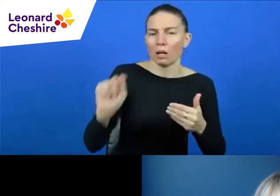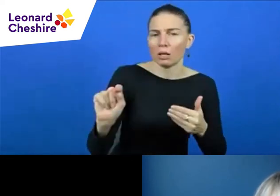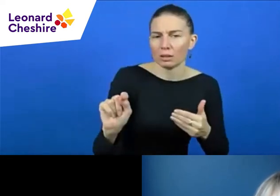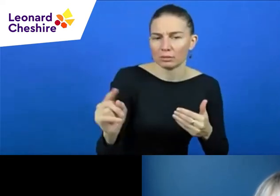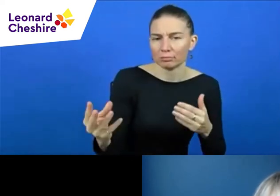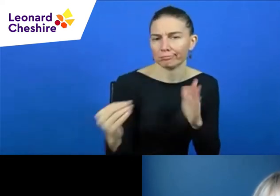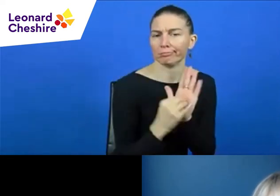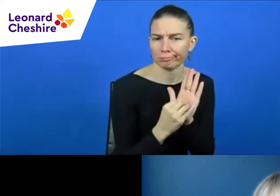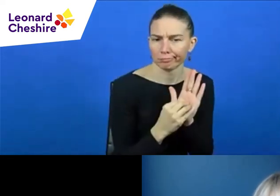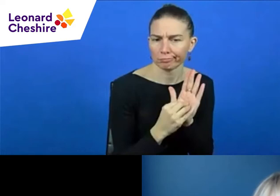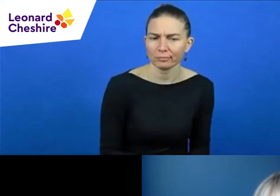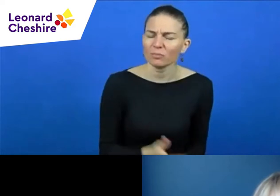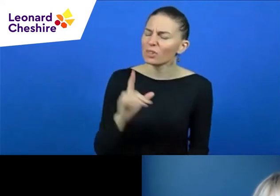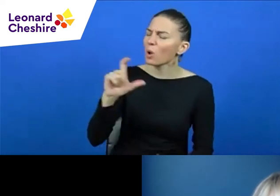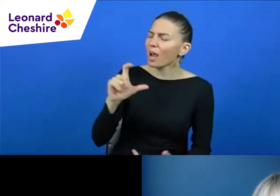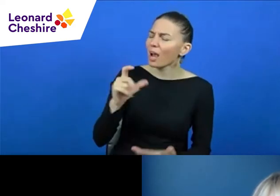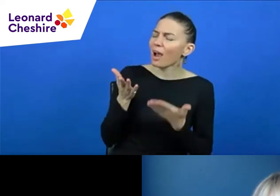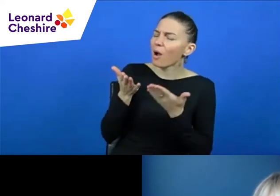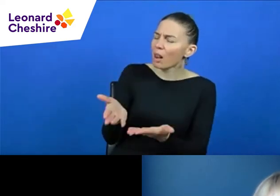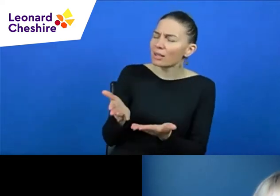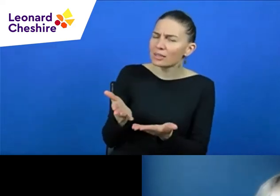current status, would you say, of the campaign?